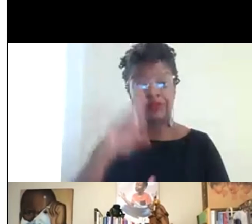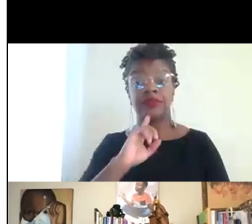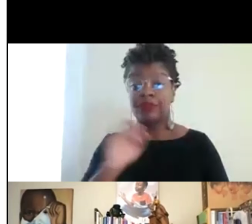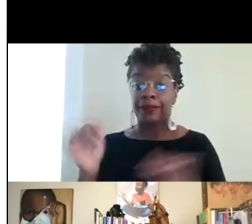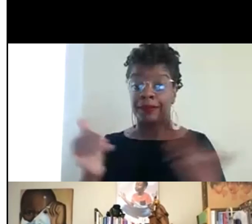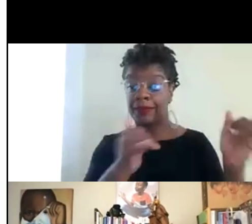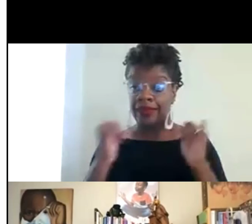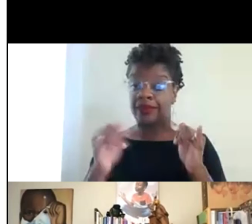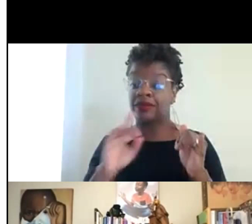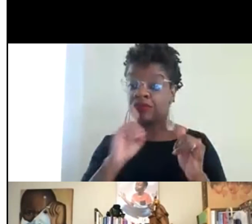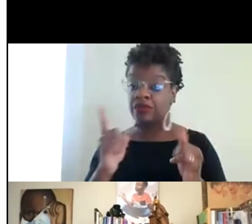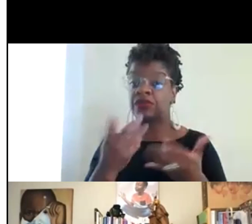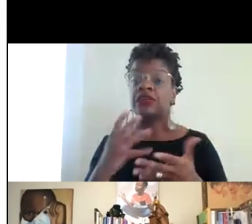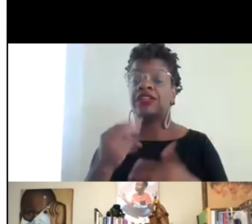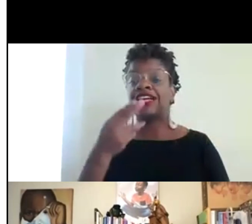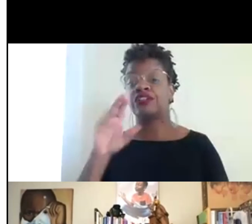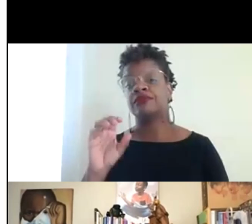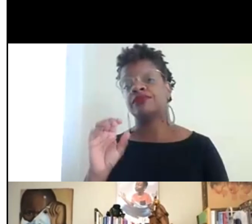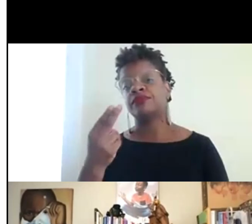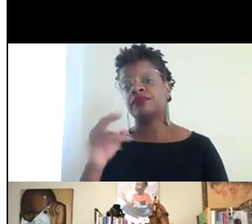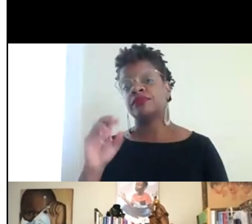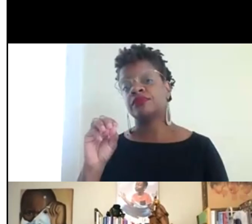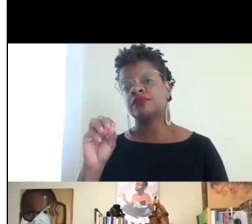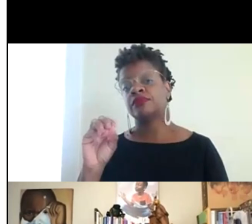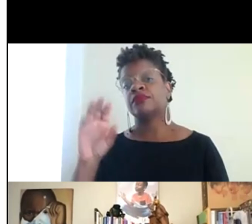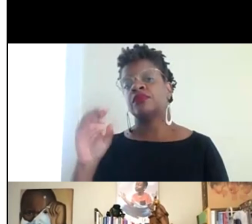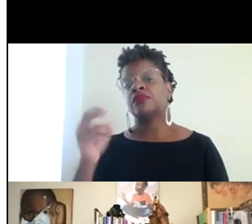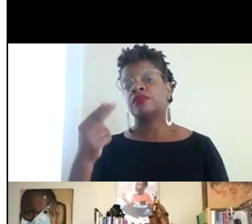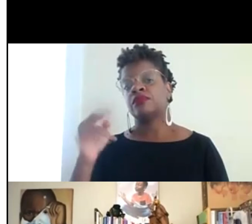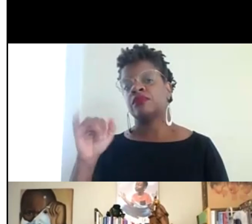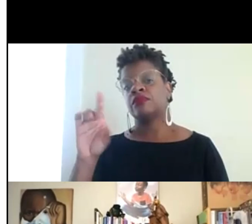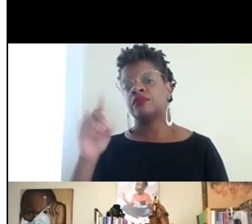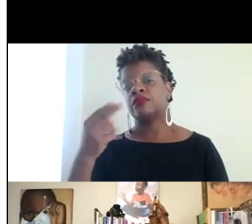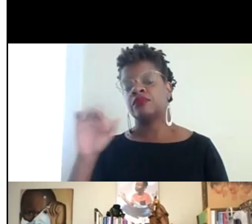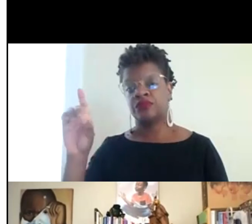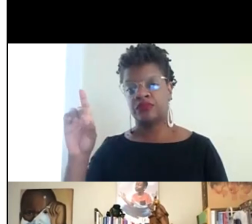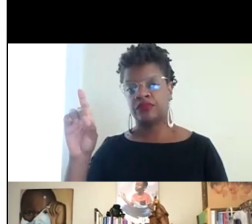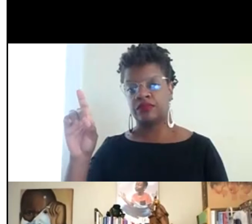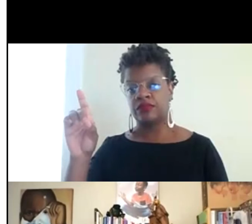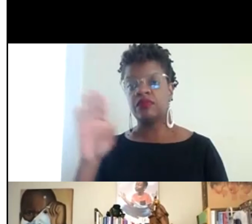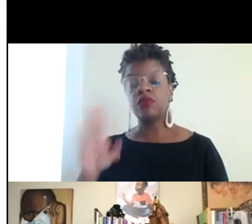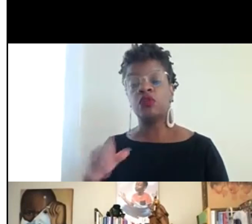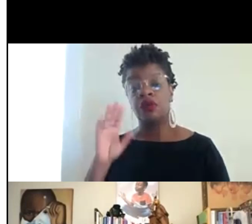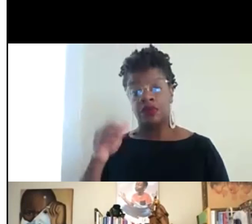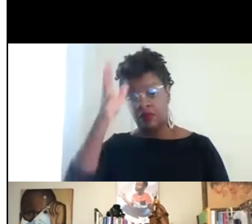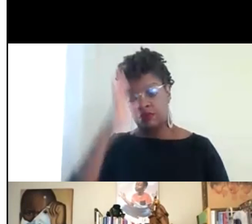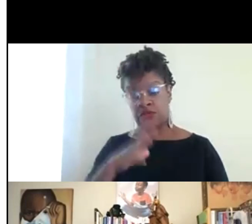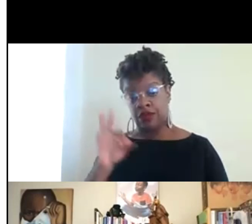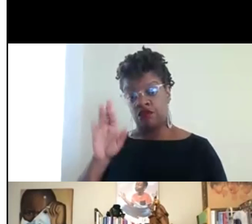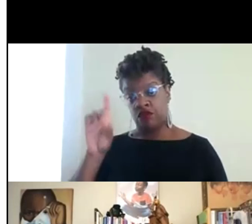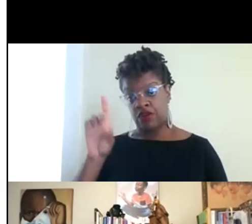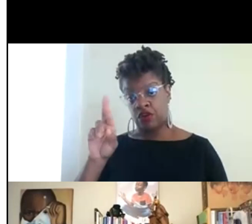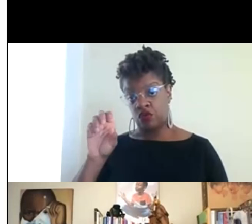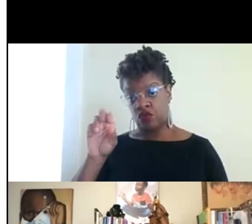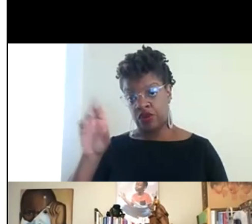of childhood. And so I want to underscore Fred Rogers' poignant quote, and I want to pull that